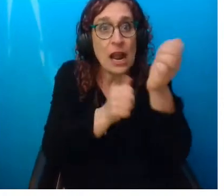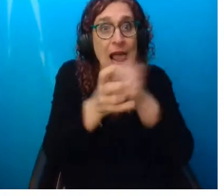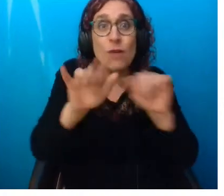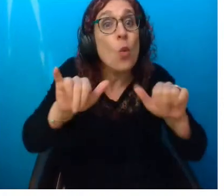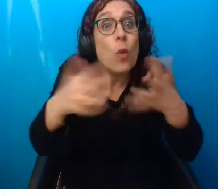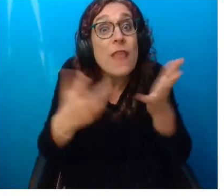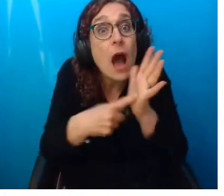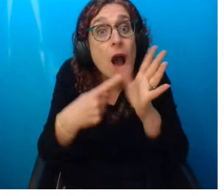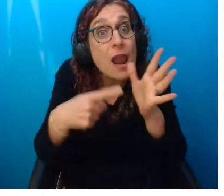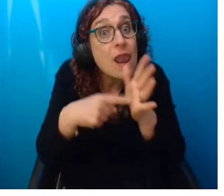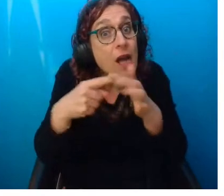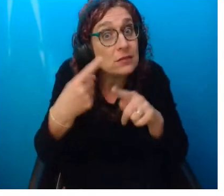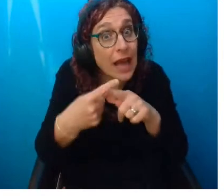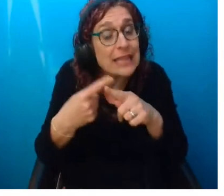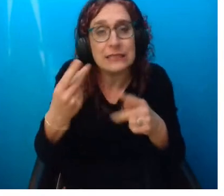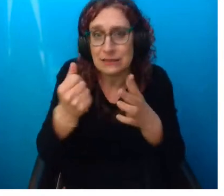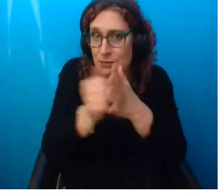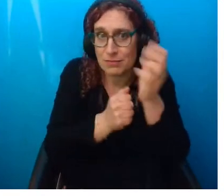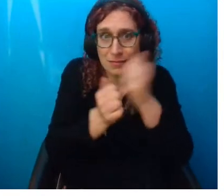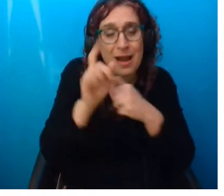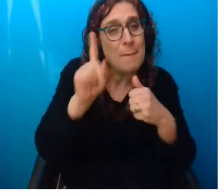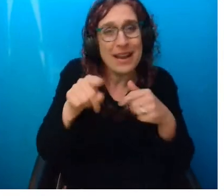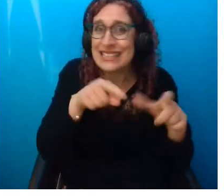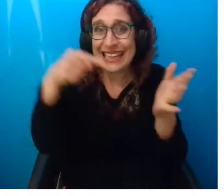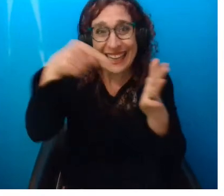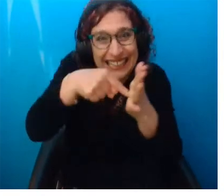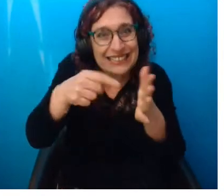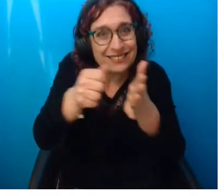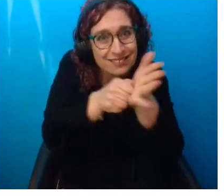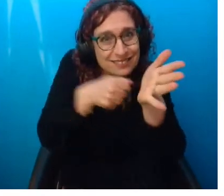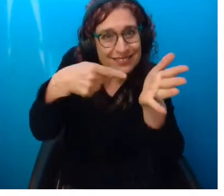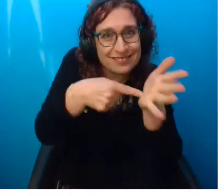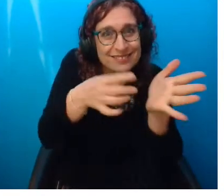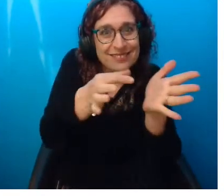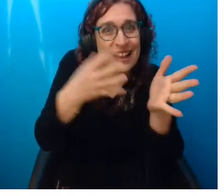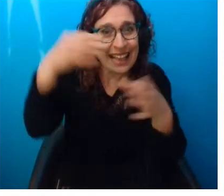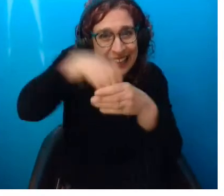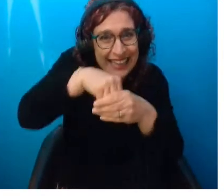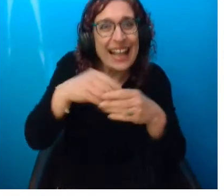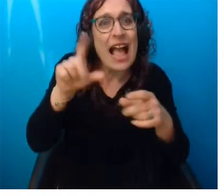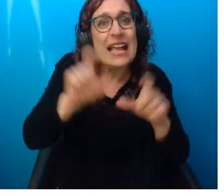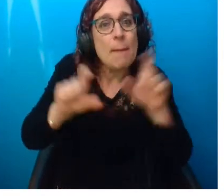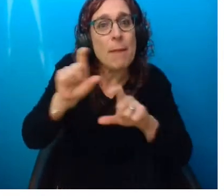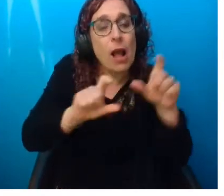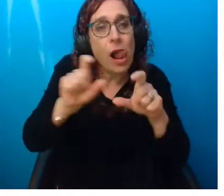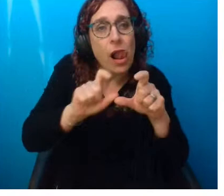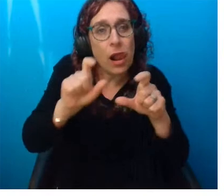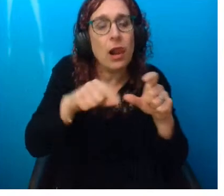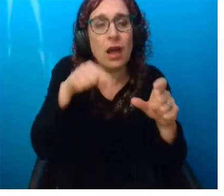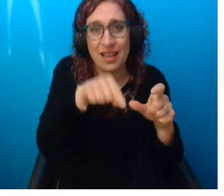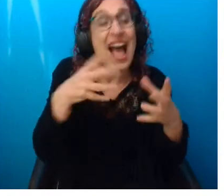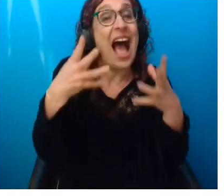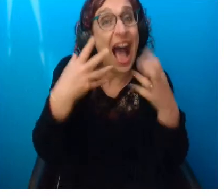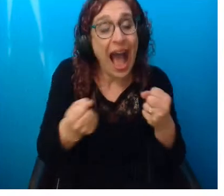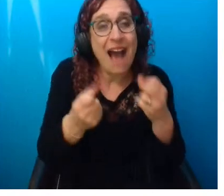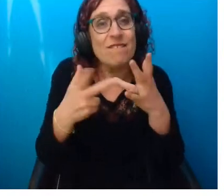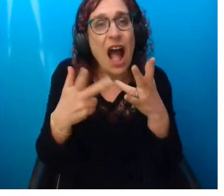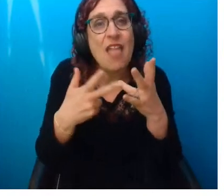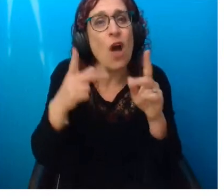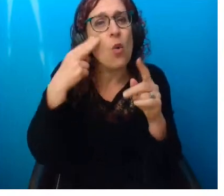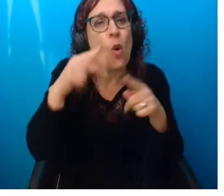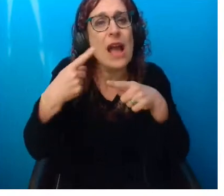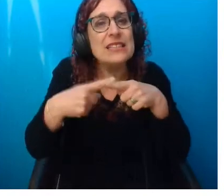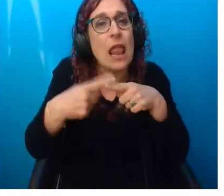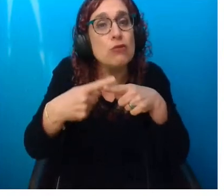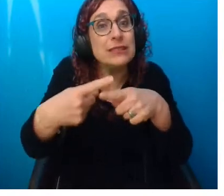there are lots of accelerators and other chemicals within those nitrile gloves. And if you rub your